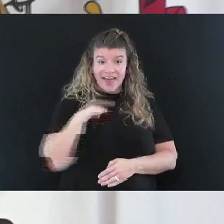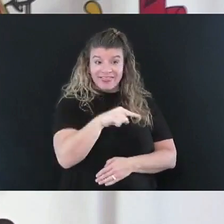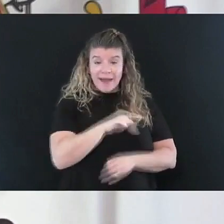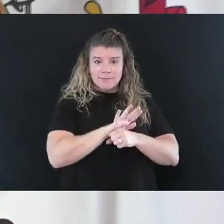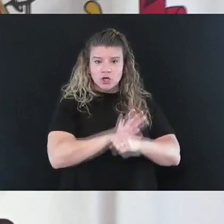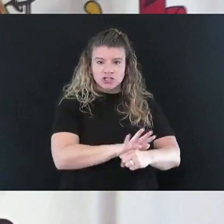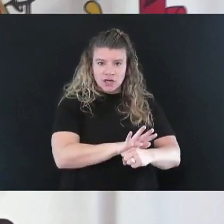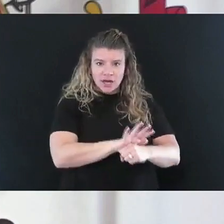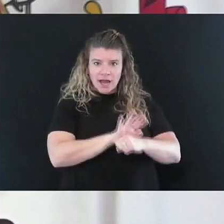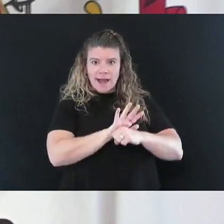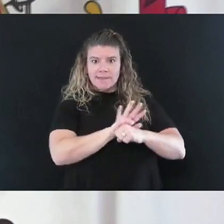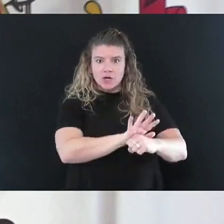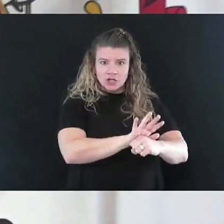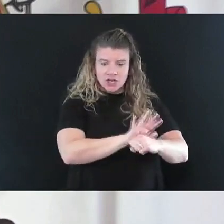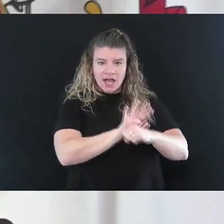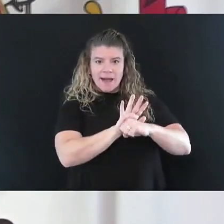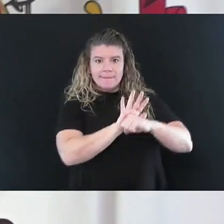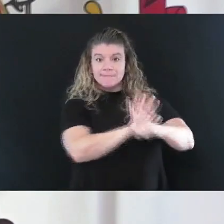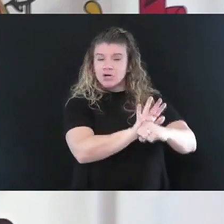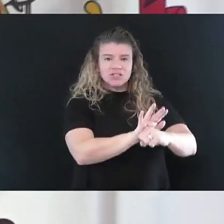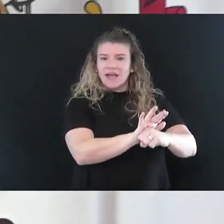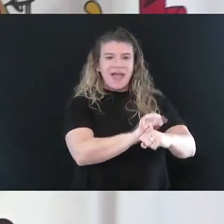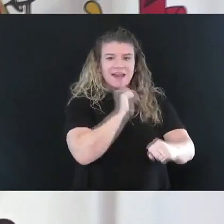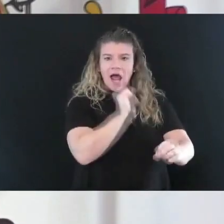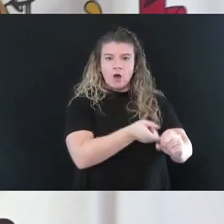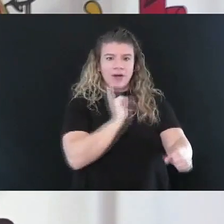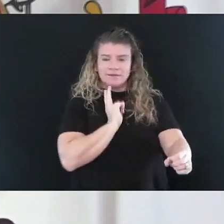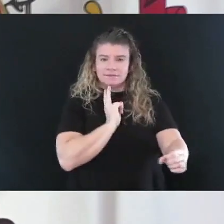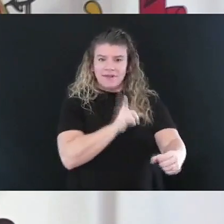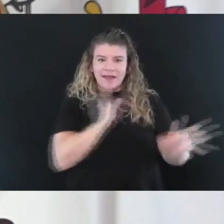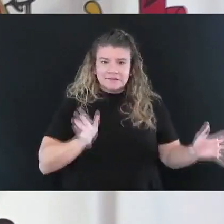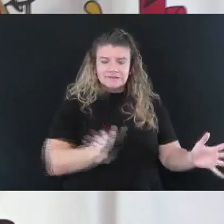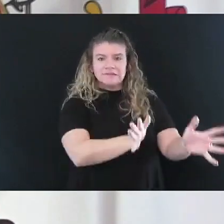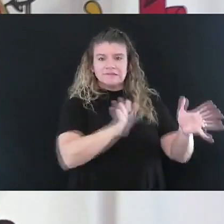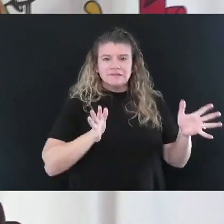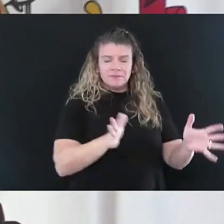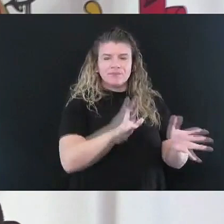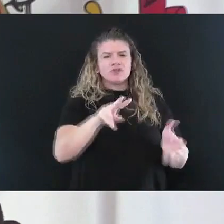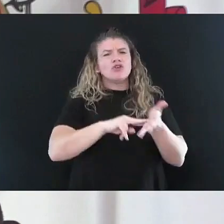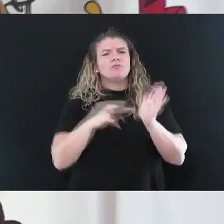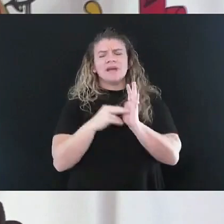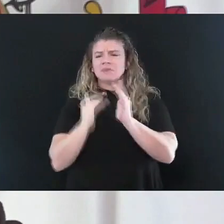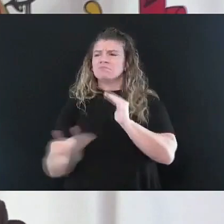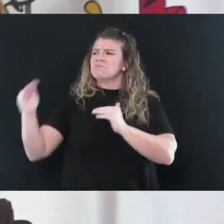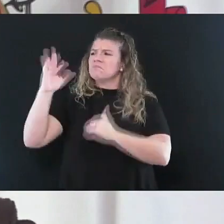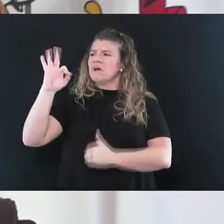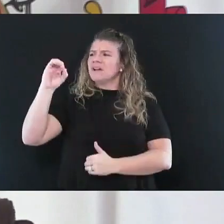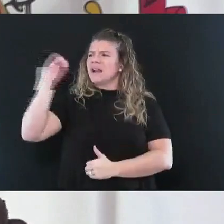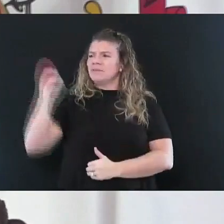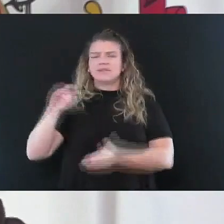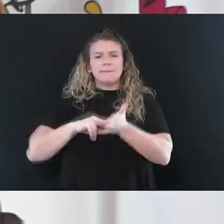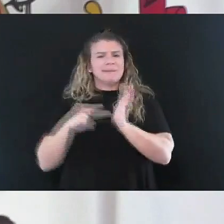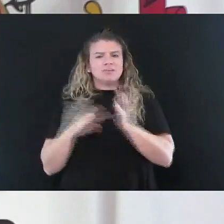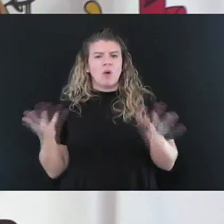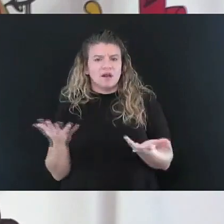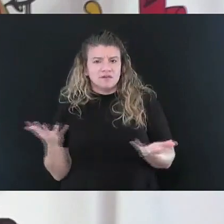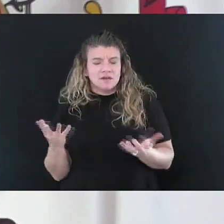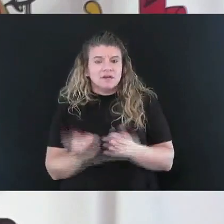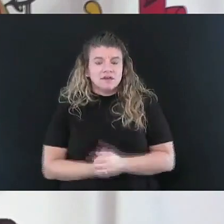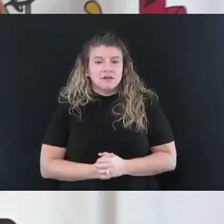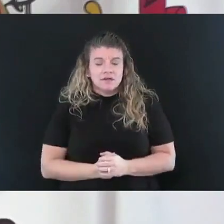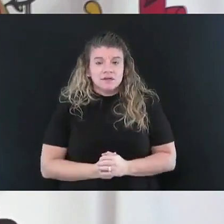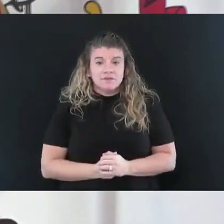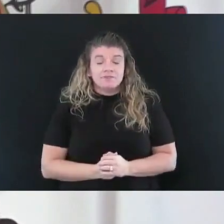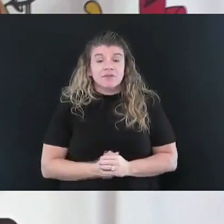pushing, and they just pushed and pushed. Now, what does the plus 90% mean? Think about this. Think about this.